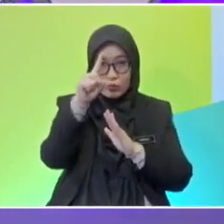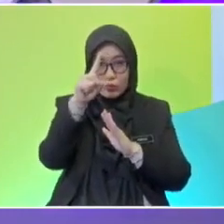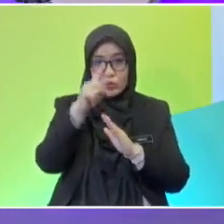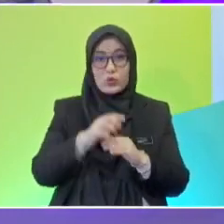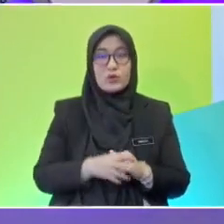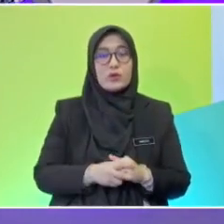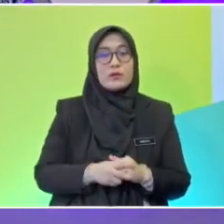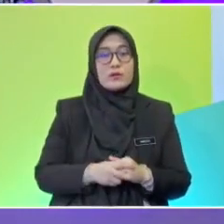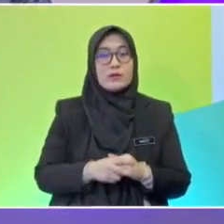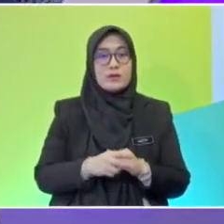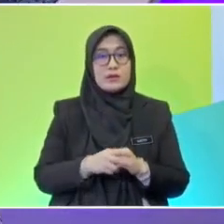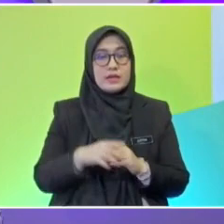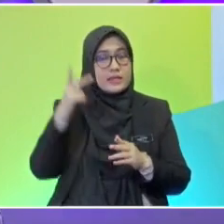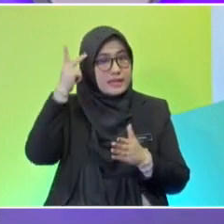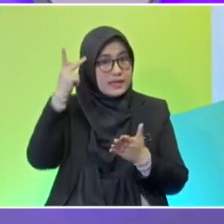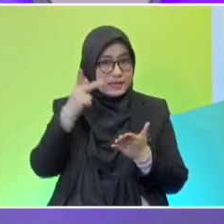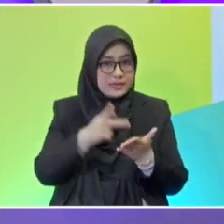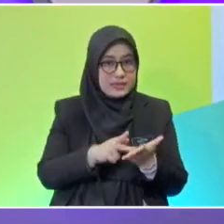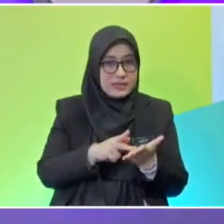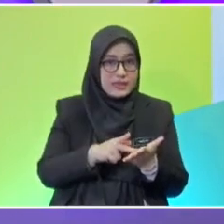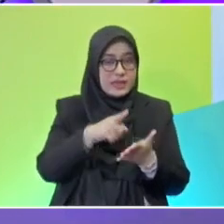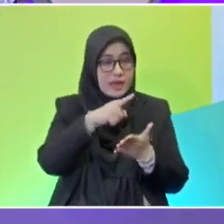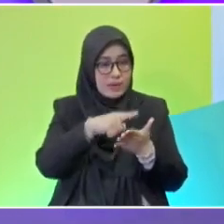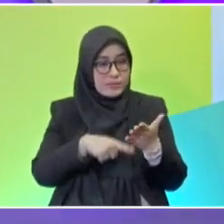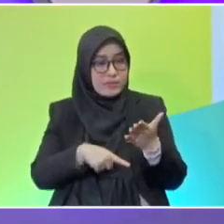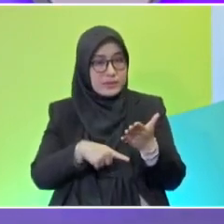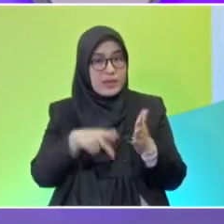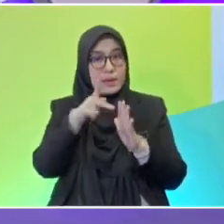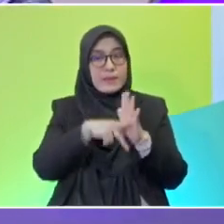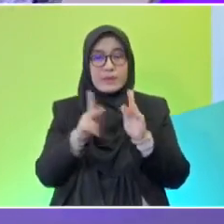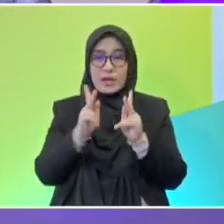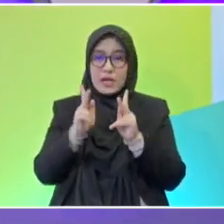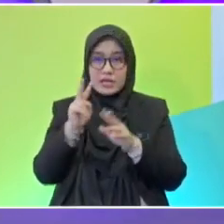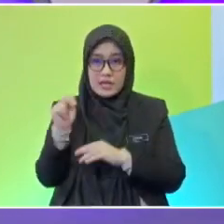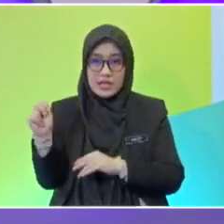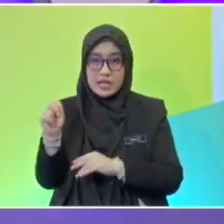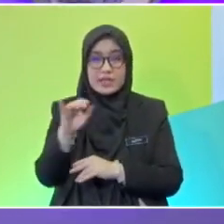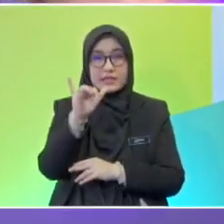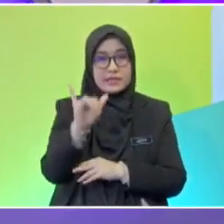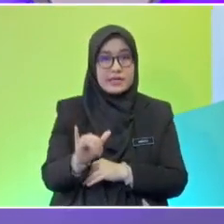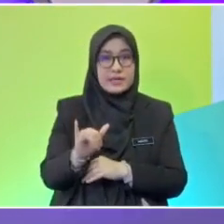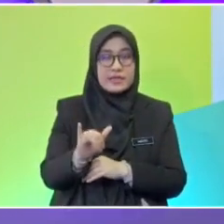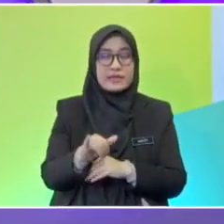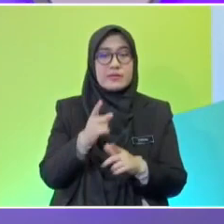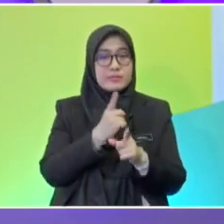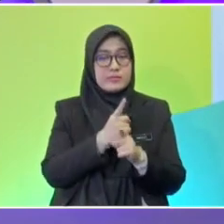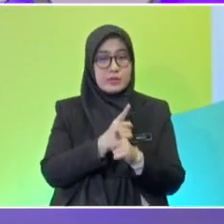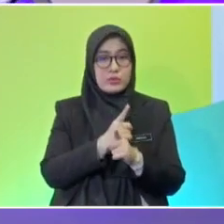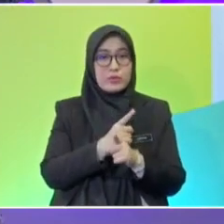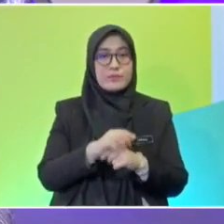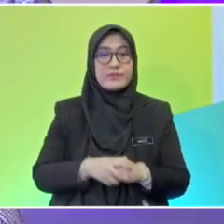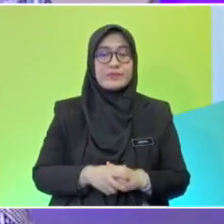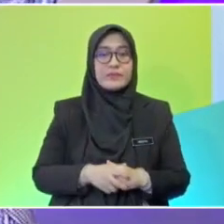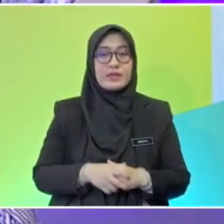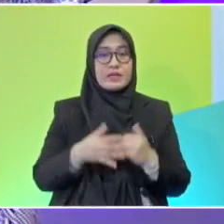of sleep, exercise, or drink water. So after I've introduced vocabulary, I can now ask